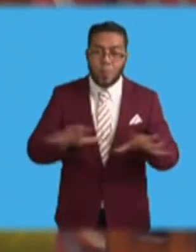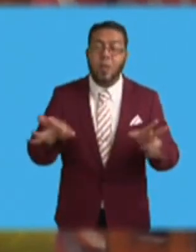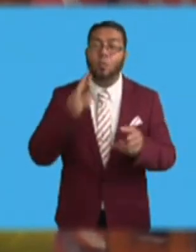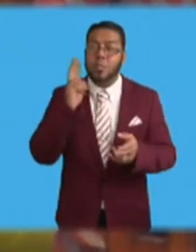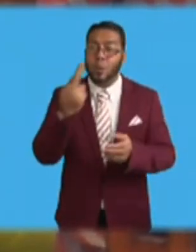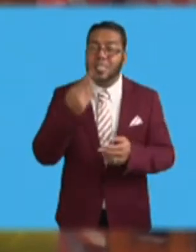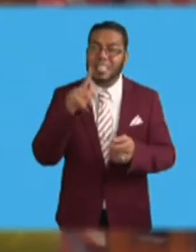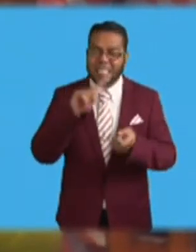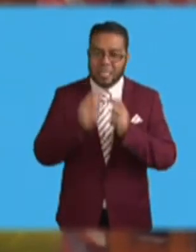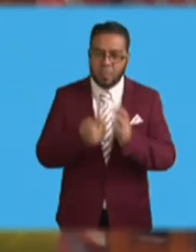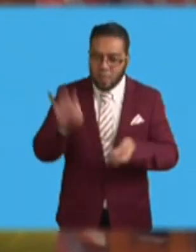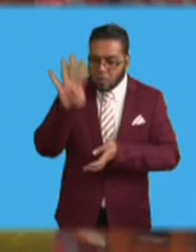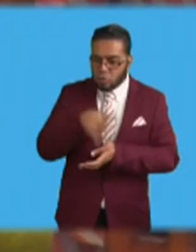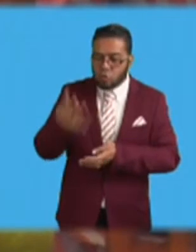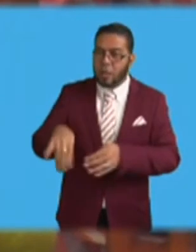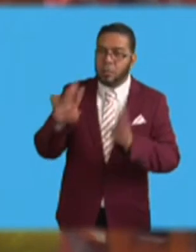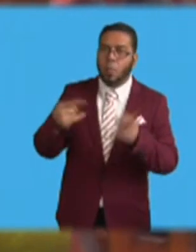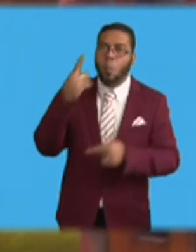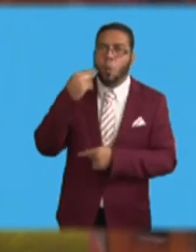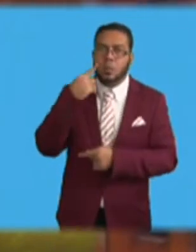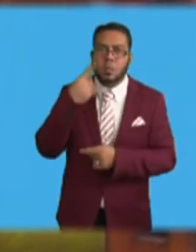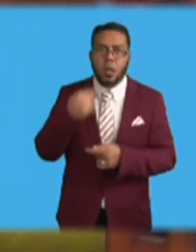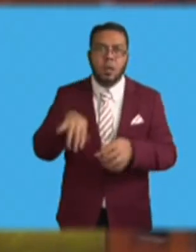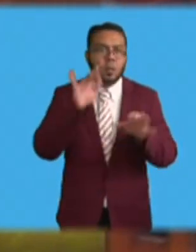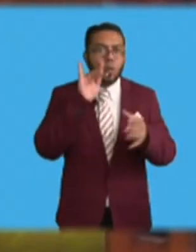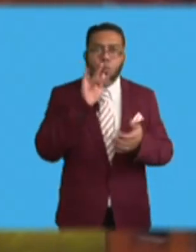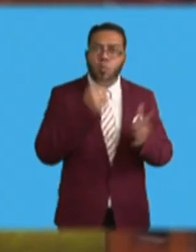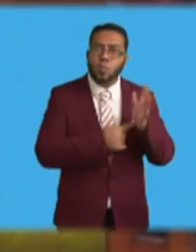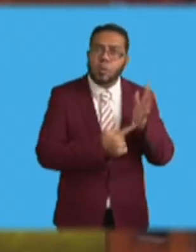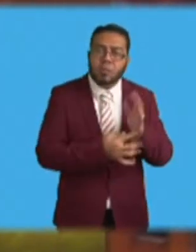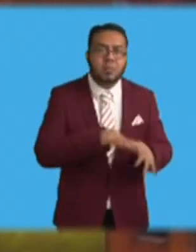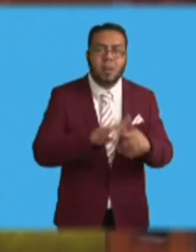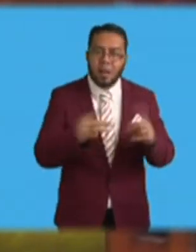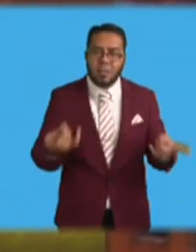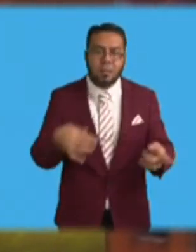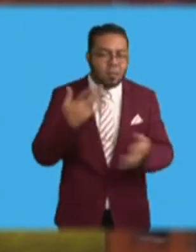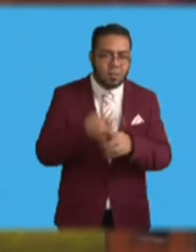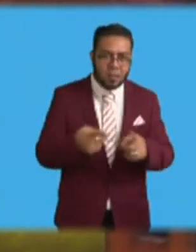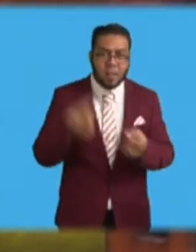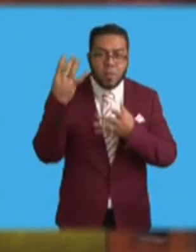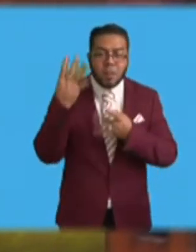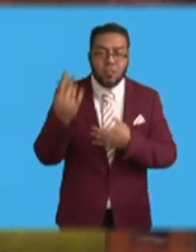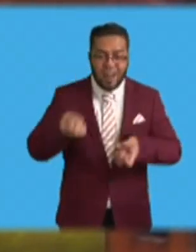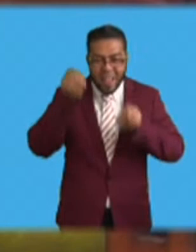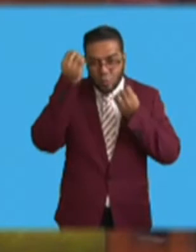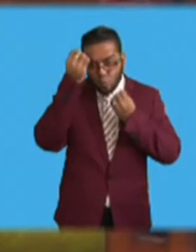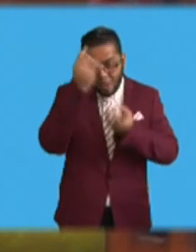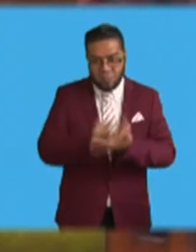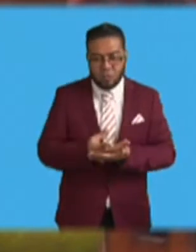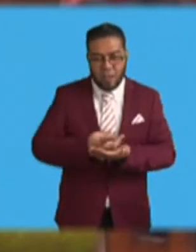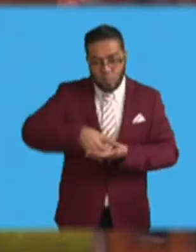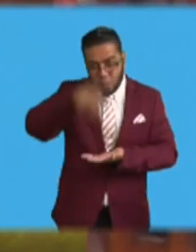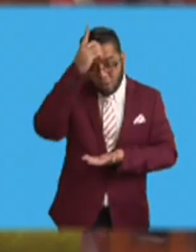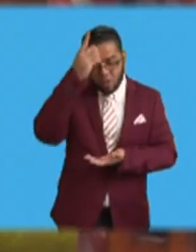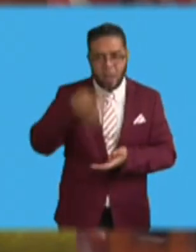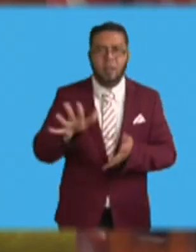included inspection of dormitories, water, sanitation and hygiene facilities, information and education sessions, and the provision of